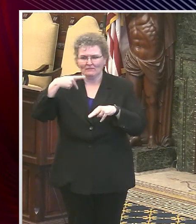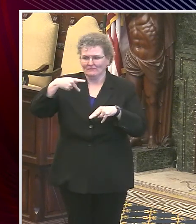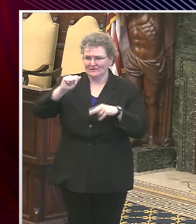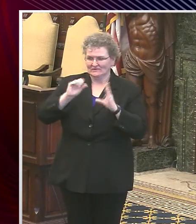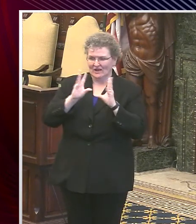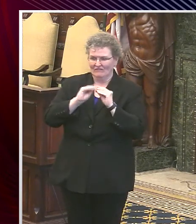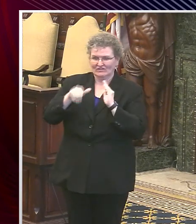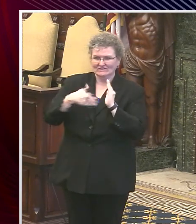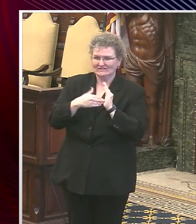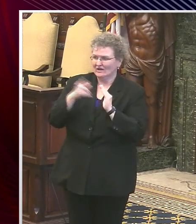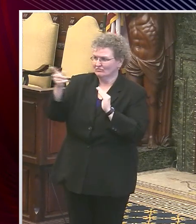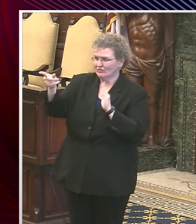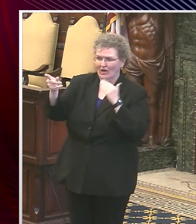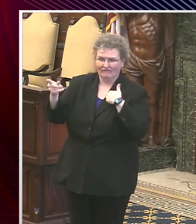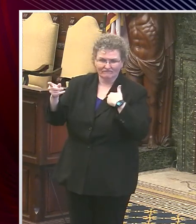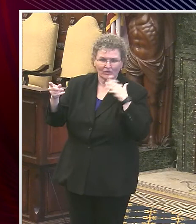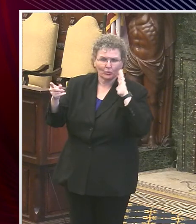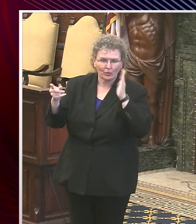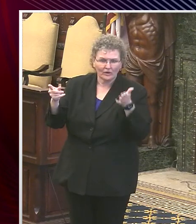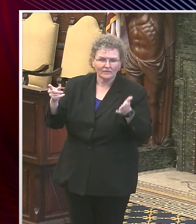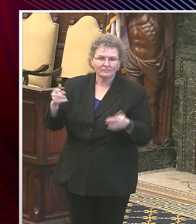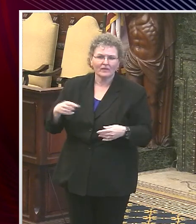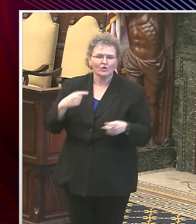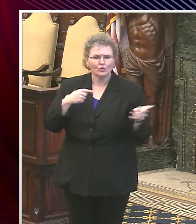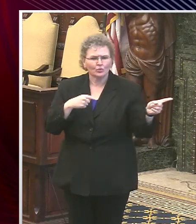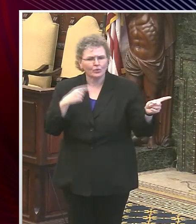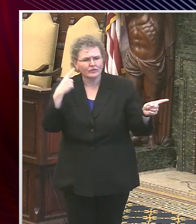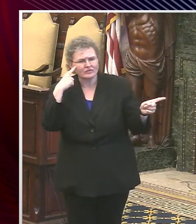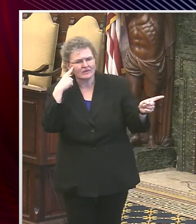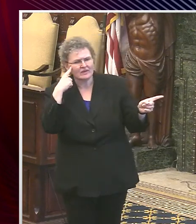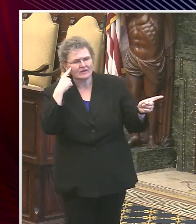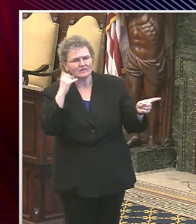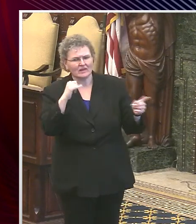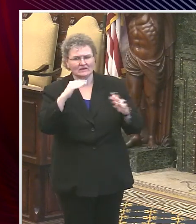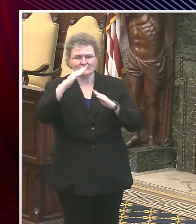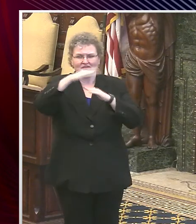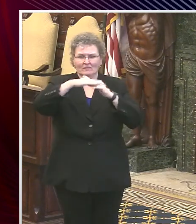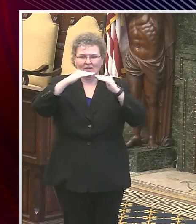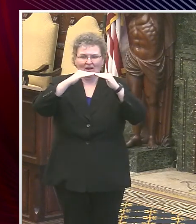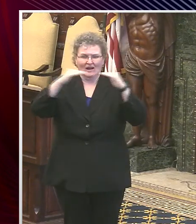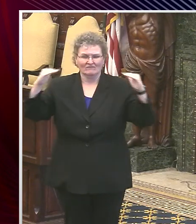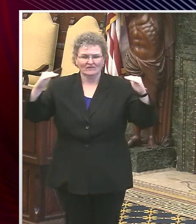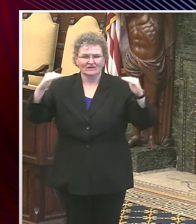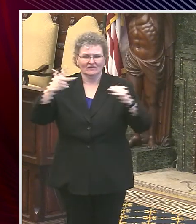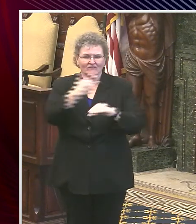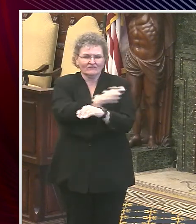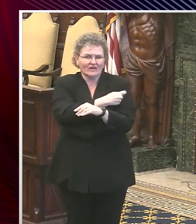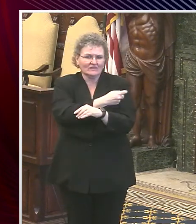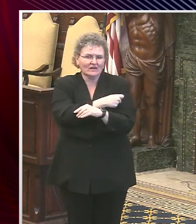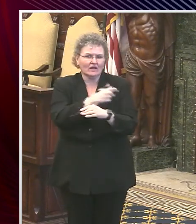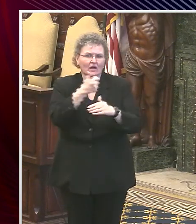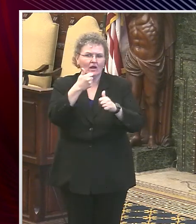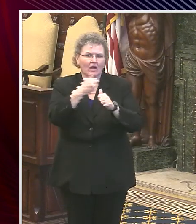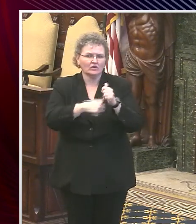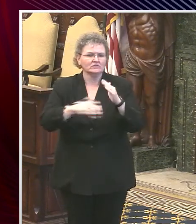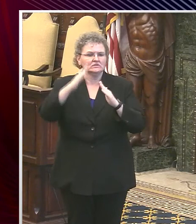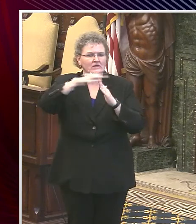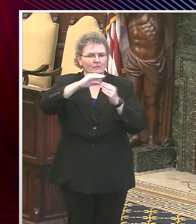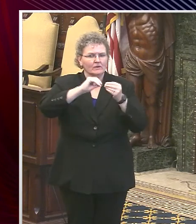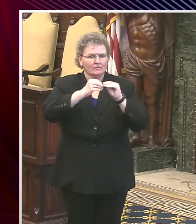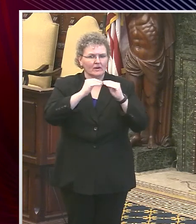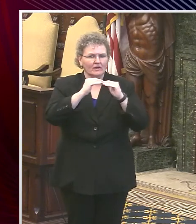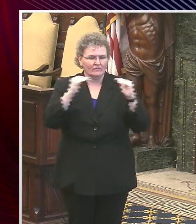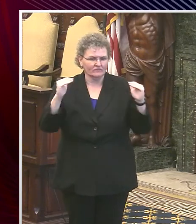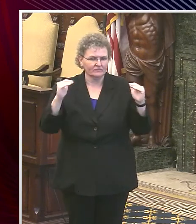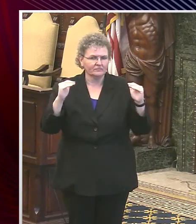Now, do you think that there is like a top level of vaccines that can go out in a day or a week that the city will hit, like a ceiling